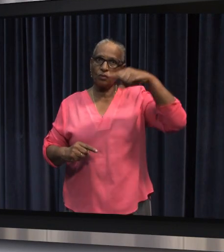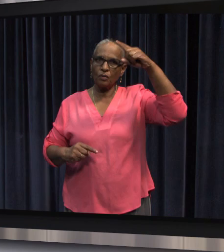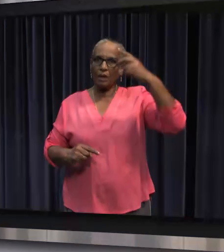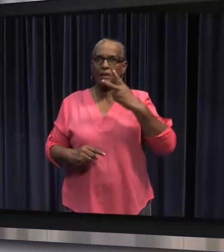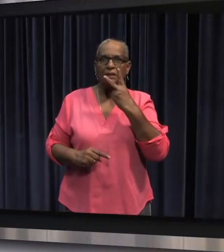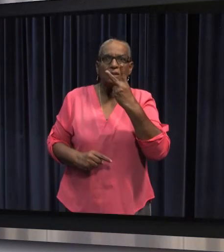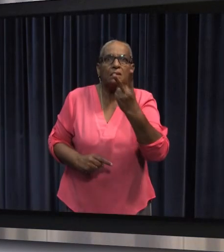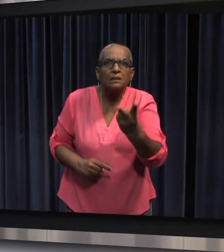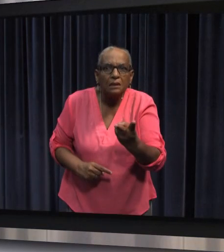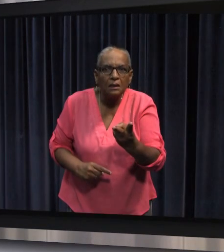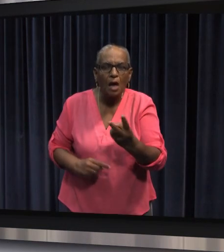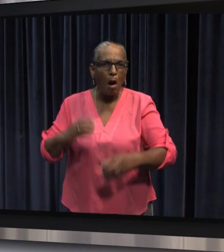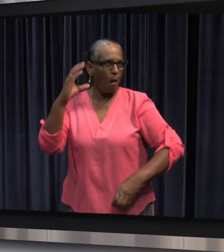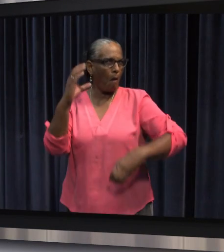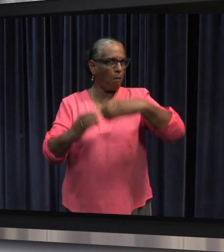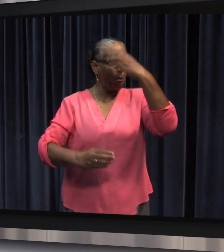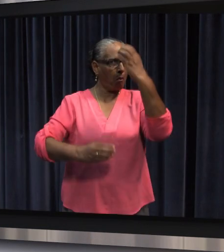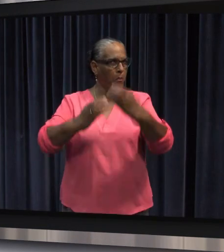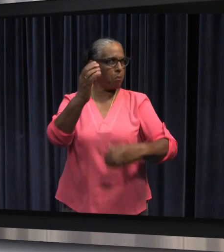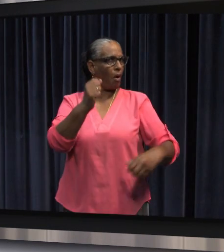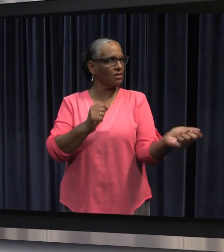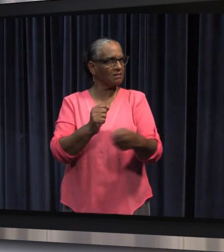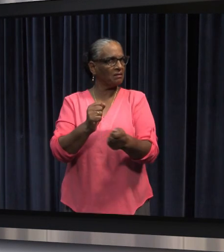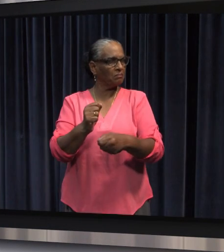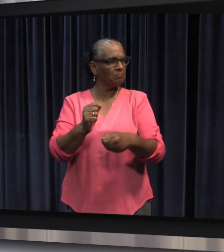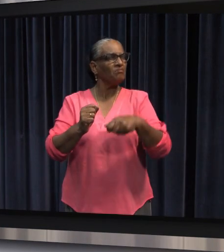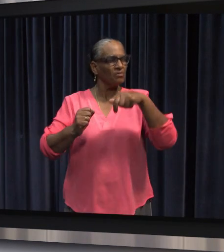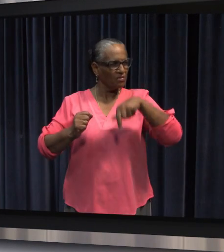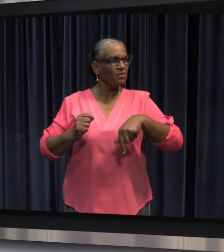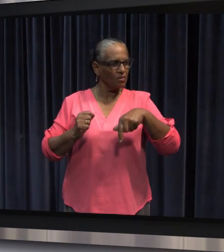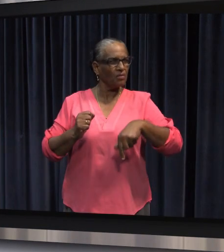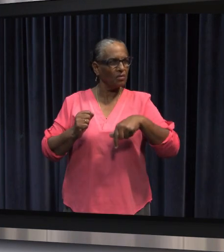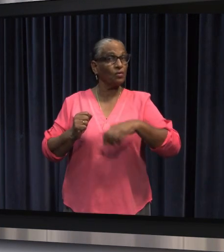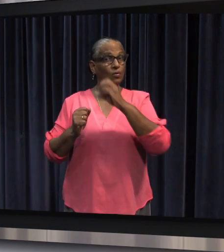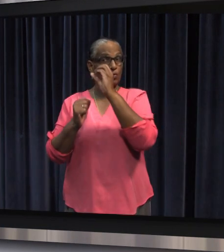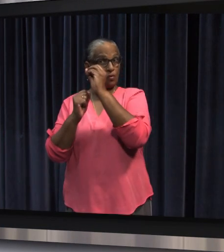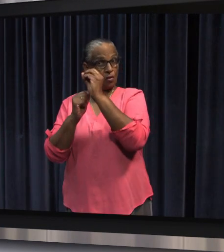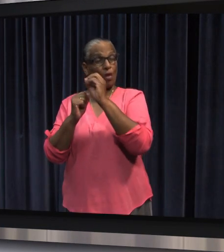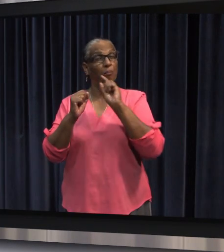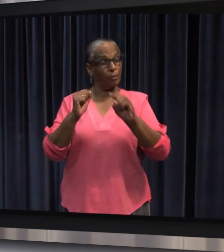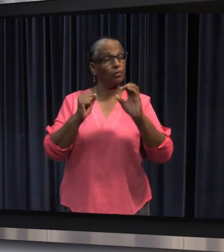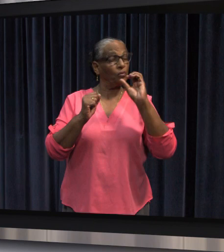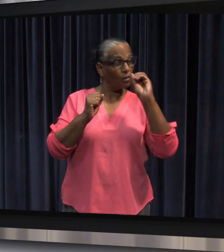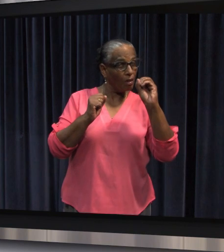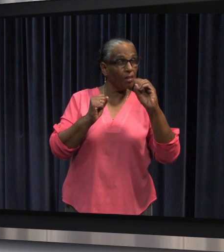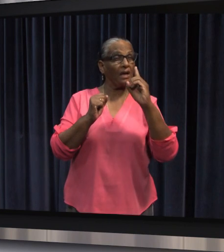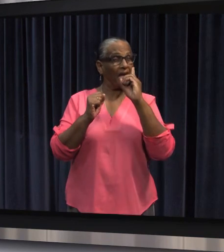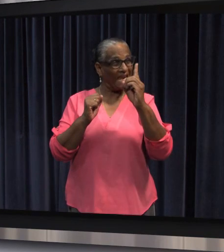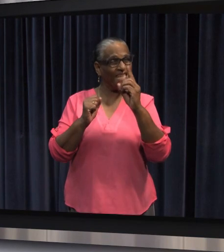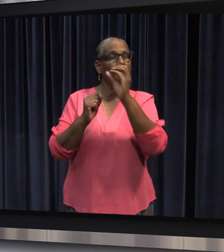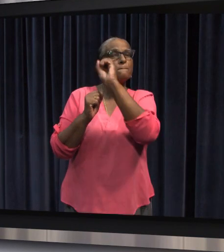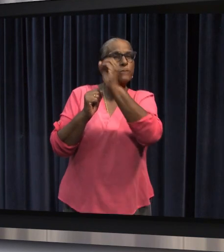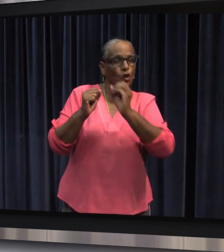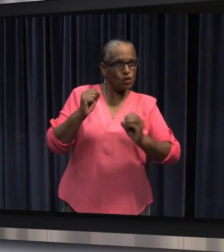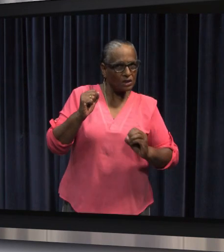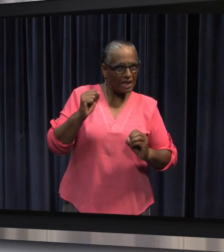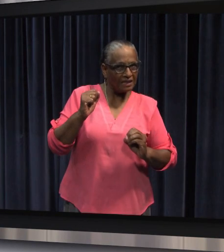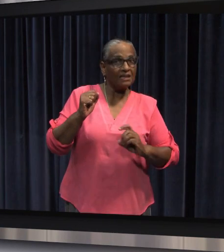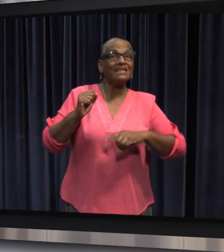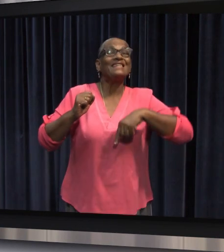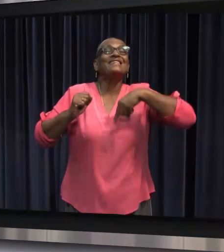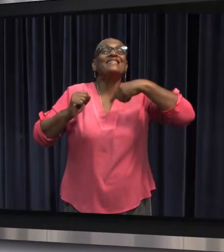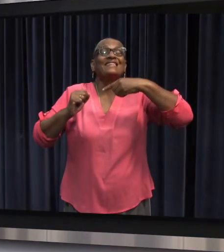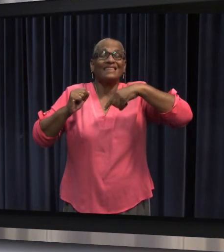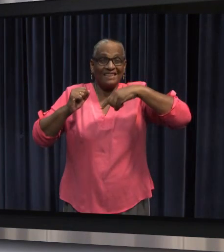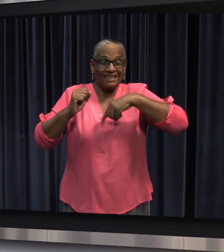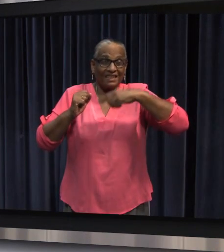There is an increase in the number of deforestation in Suriname. This is from around 0.1